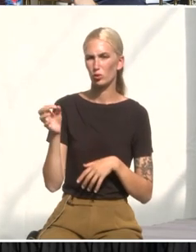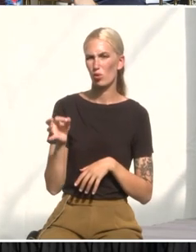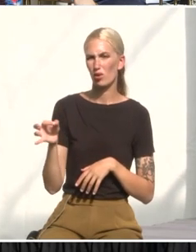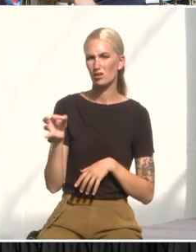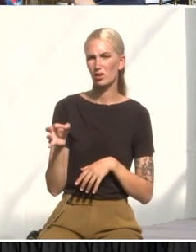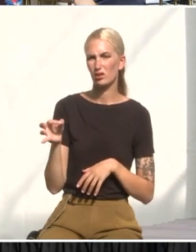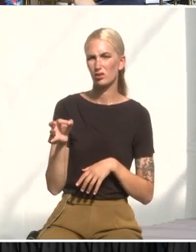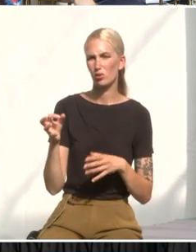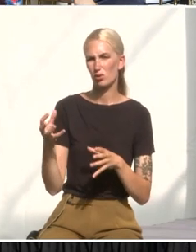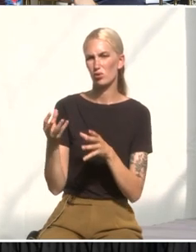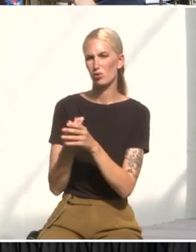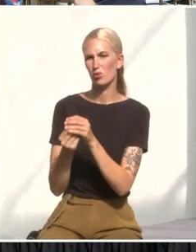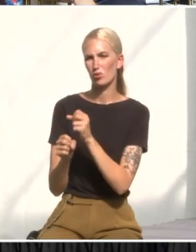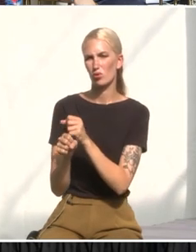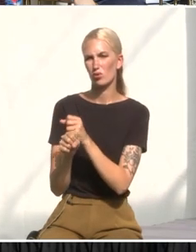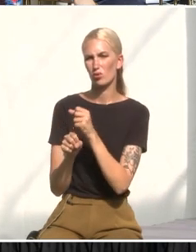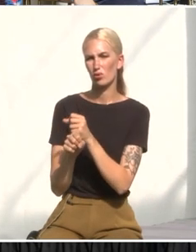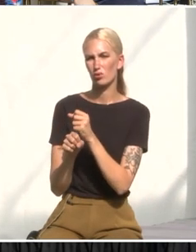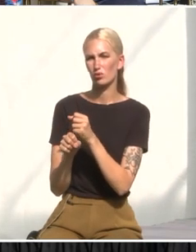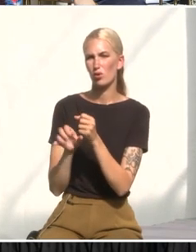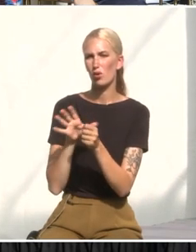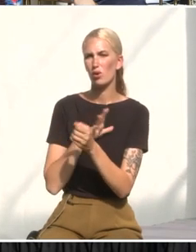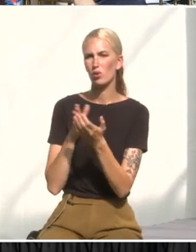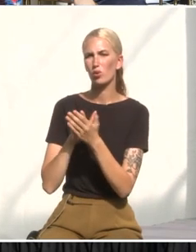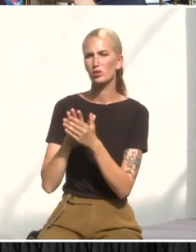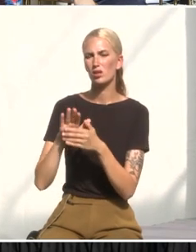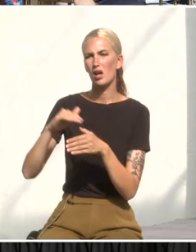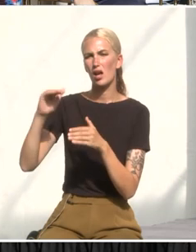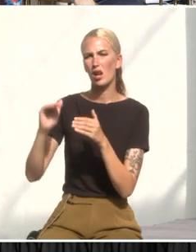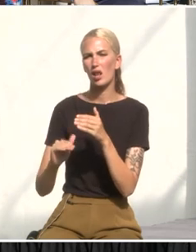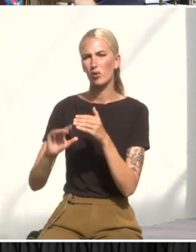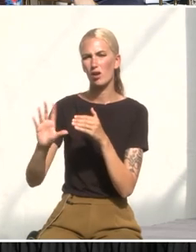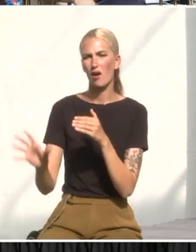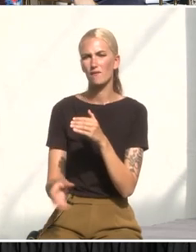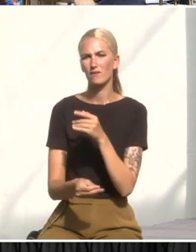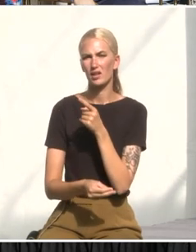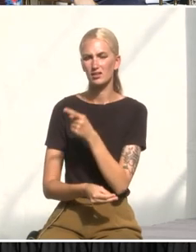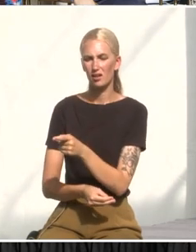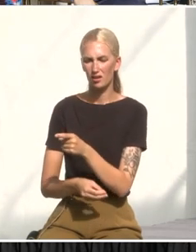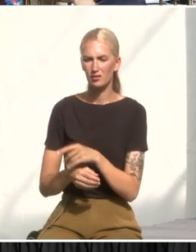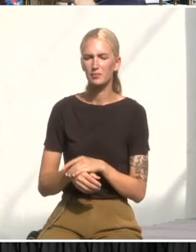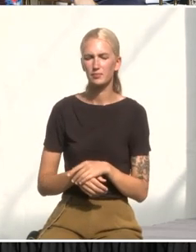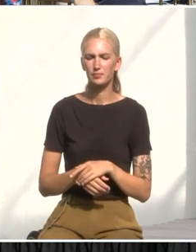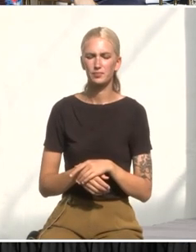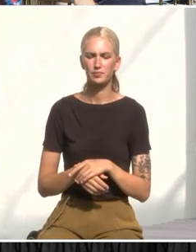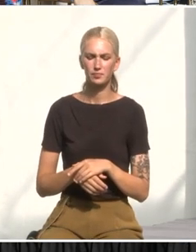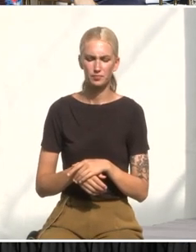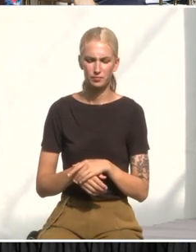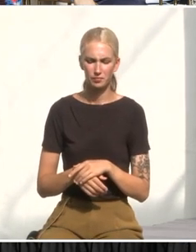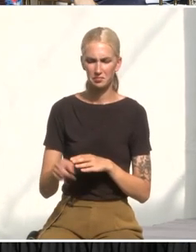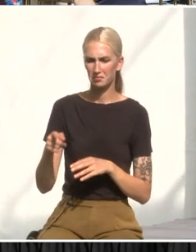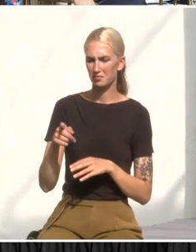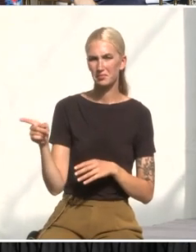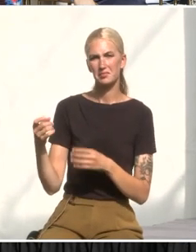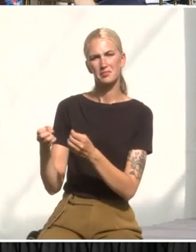organizational collaboration with an organization in South Africa called Sonke Gender Justice. They told me